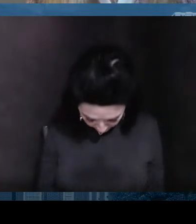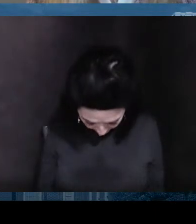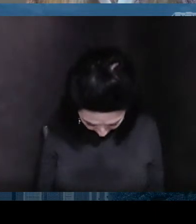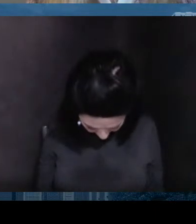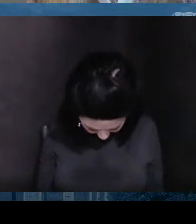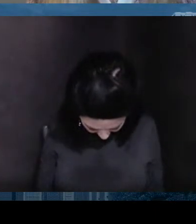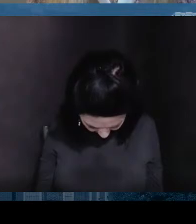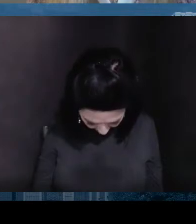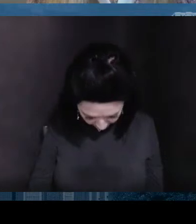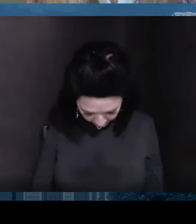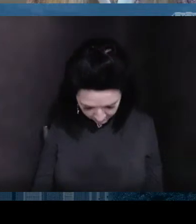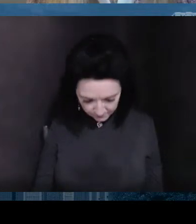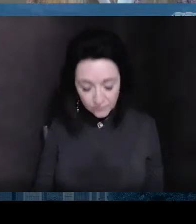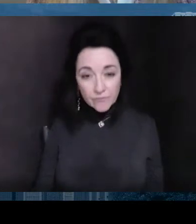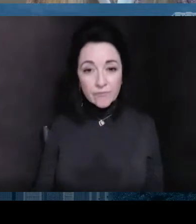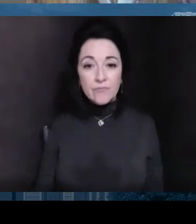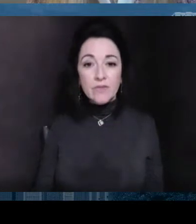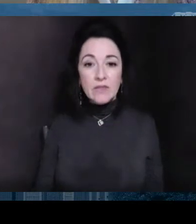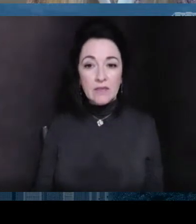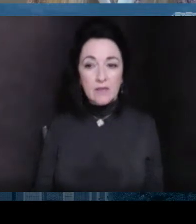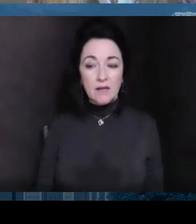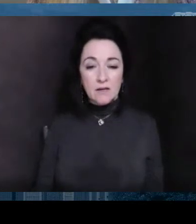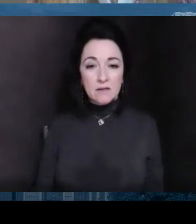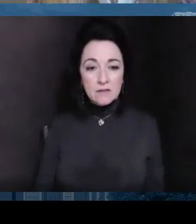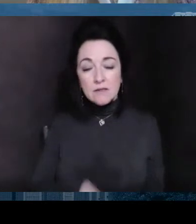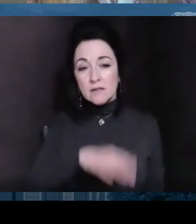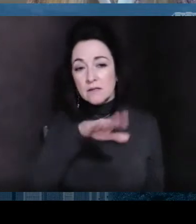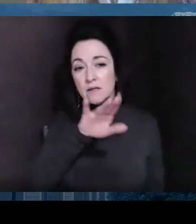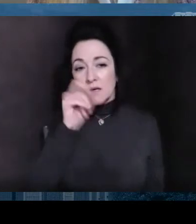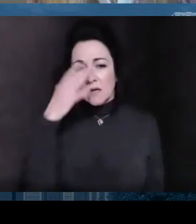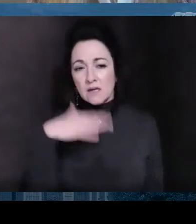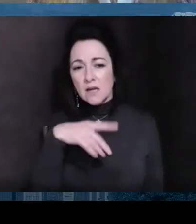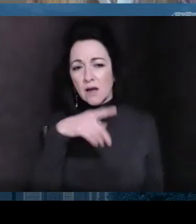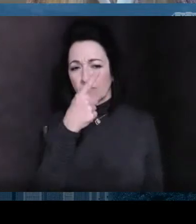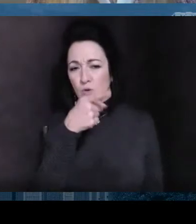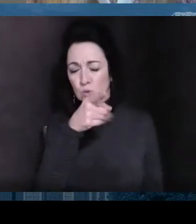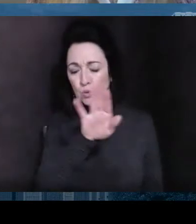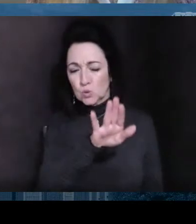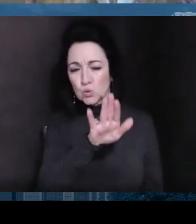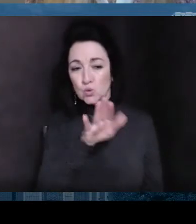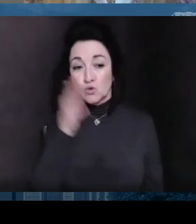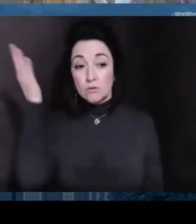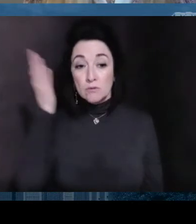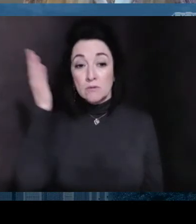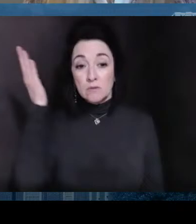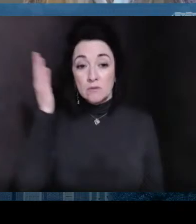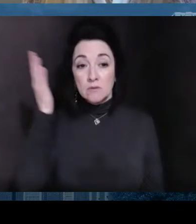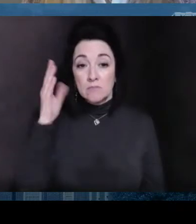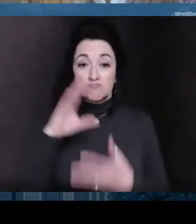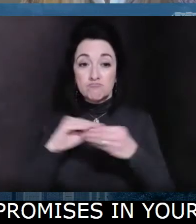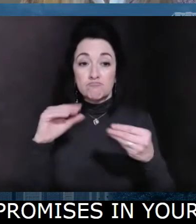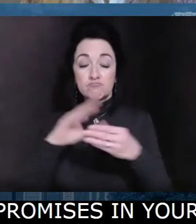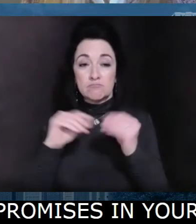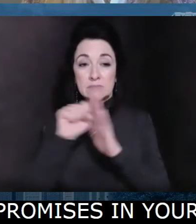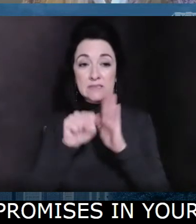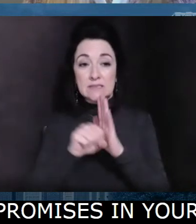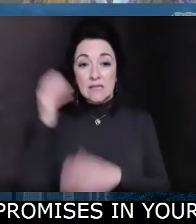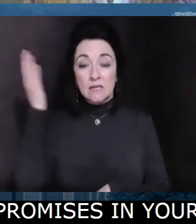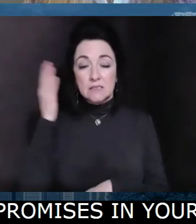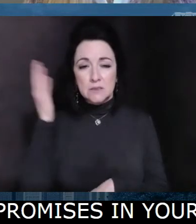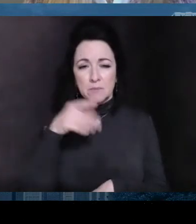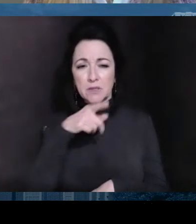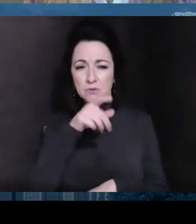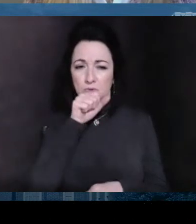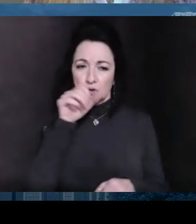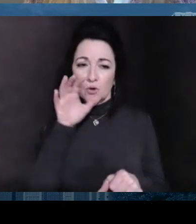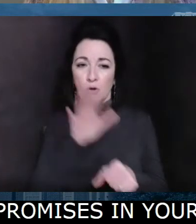Governor, one of the promises in your State of the State speech was to make permanent vote by mail. I'm wondering if